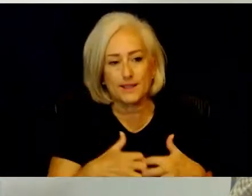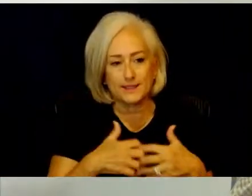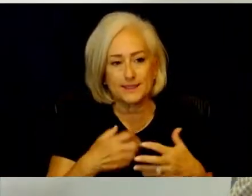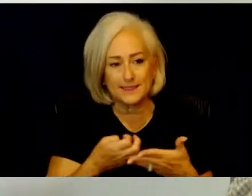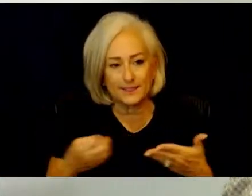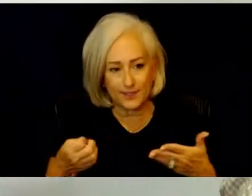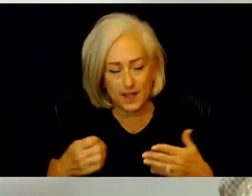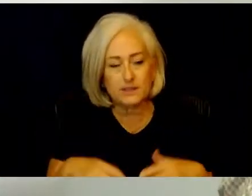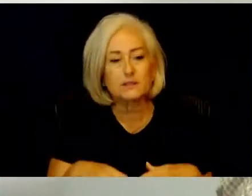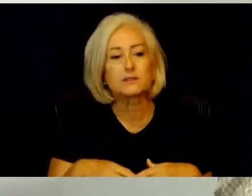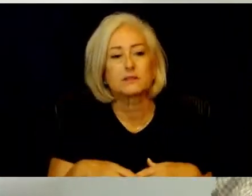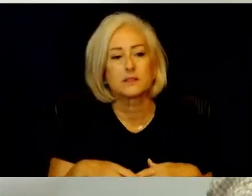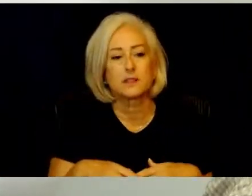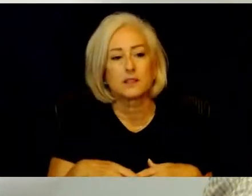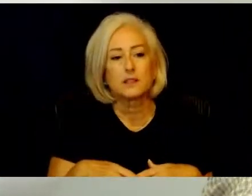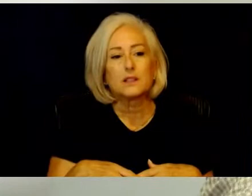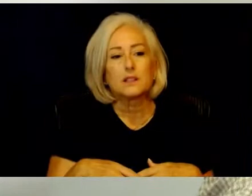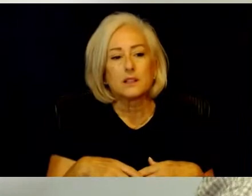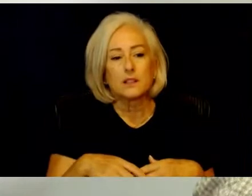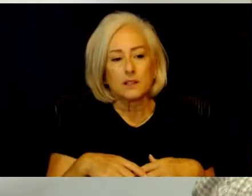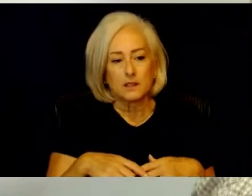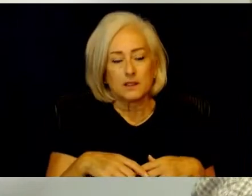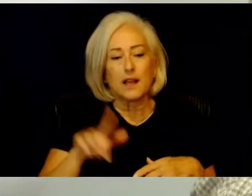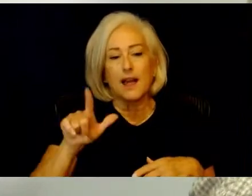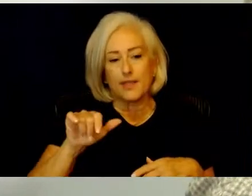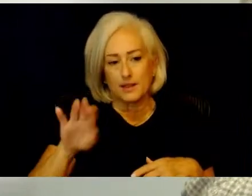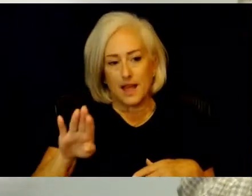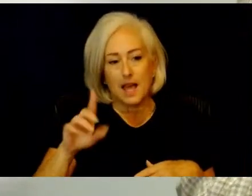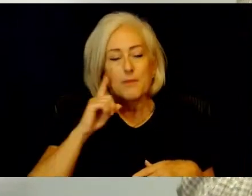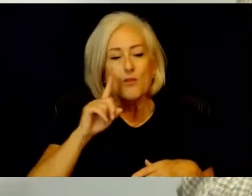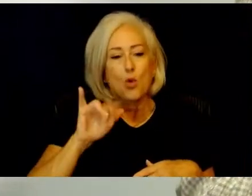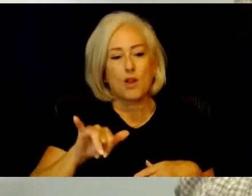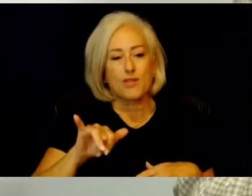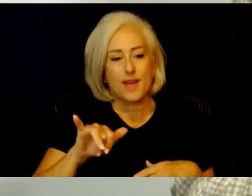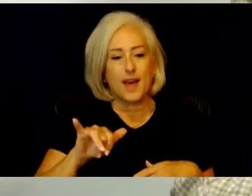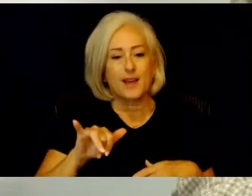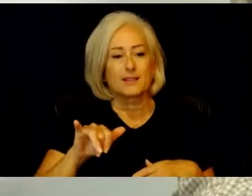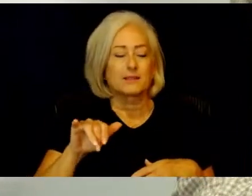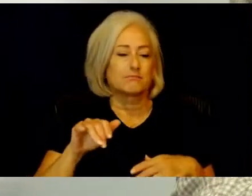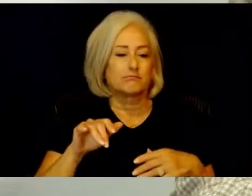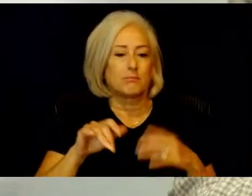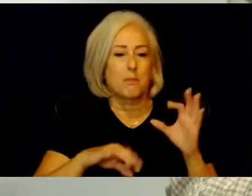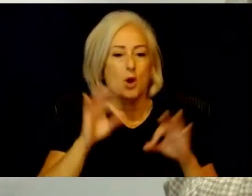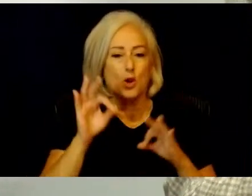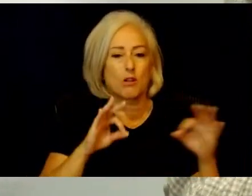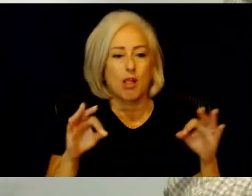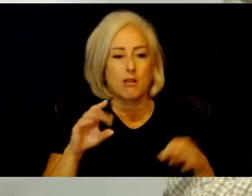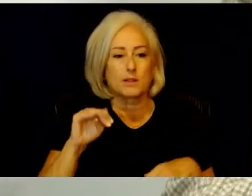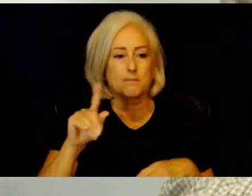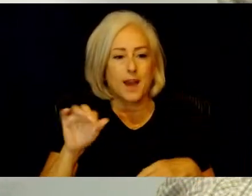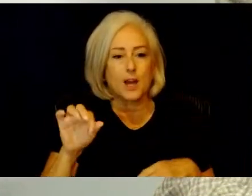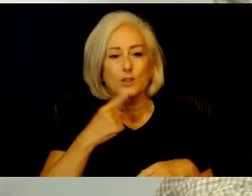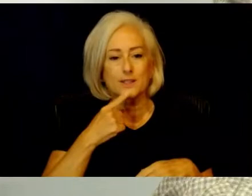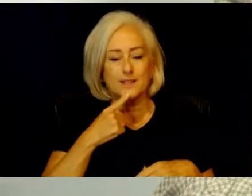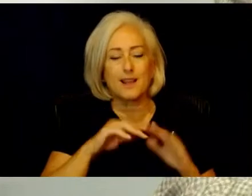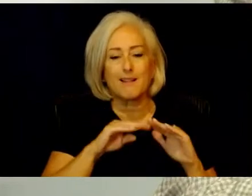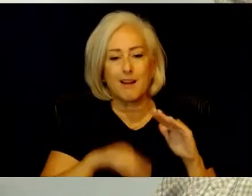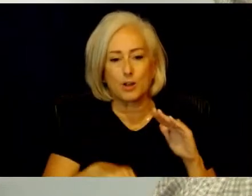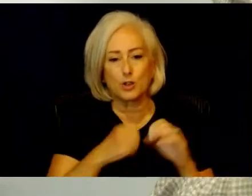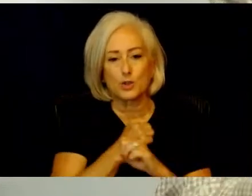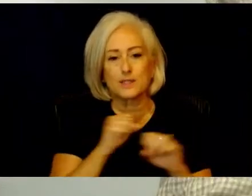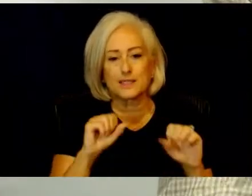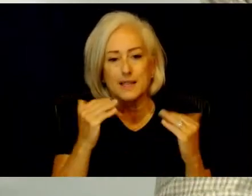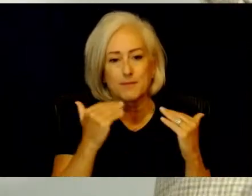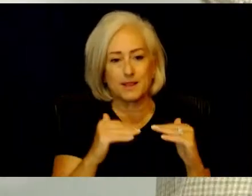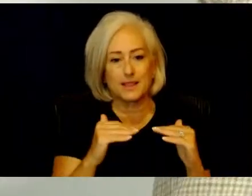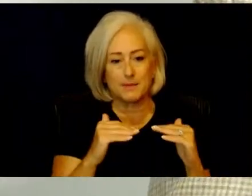compounds that are coming out for the particulate matter, and they said a lot of those were under the safe limits. Now I'll say that with caution because I don't know